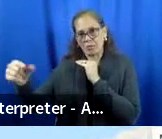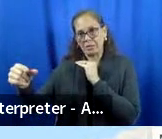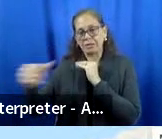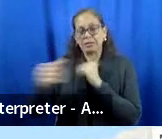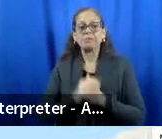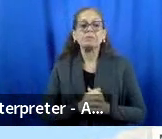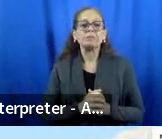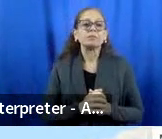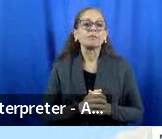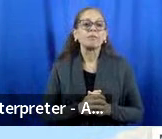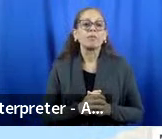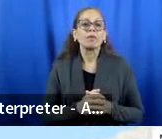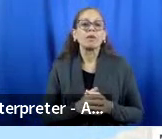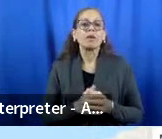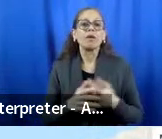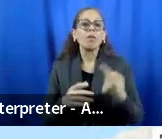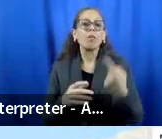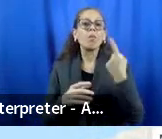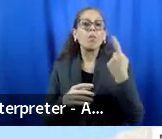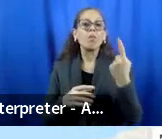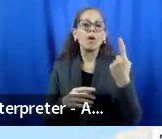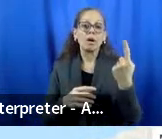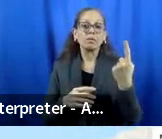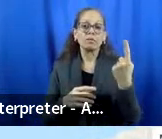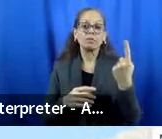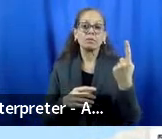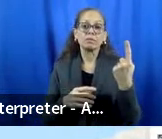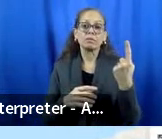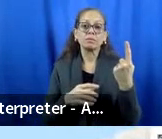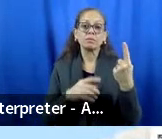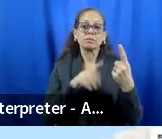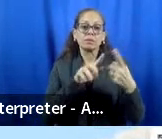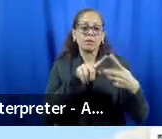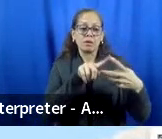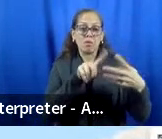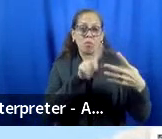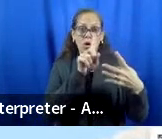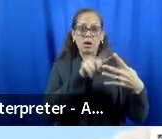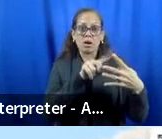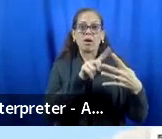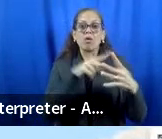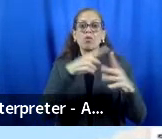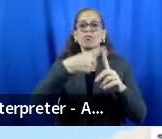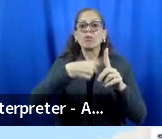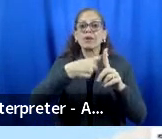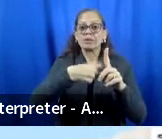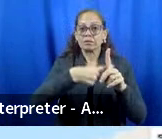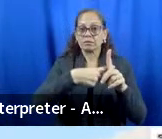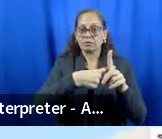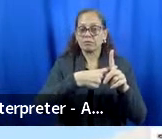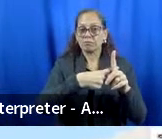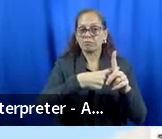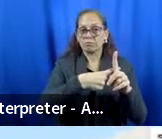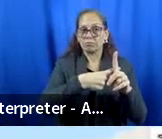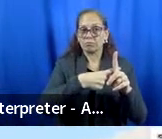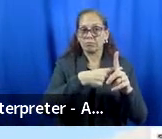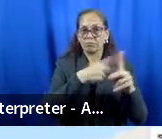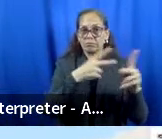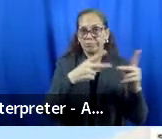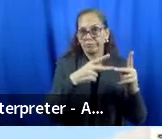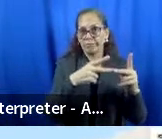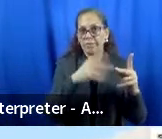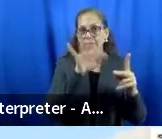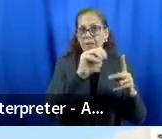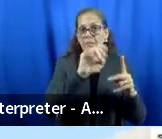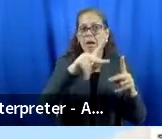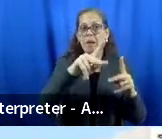at one of the indicators in this category. We'll look at rental units. So this map